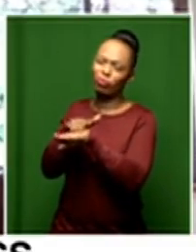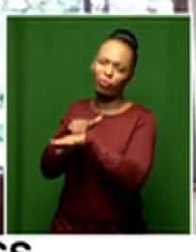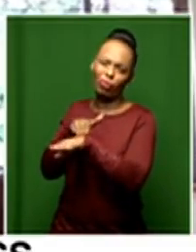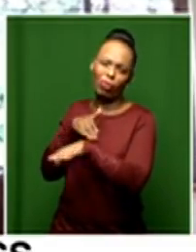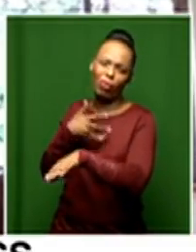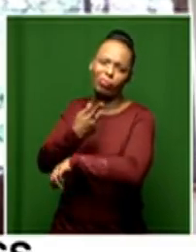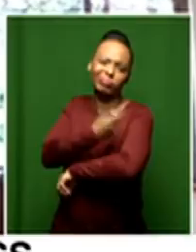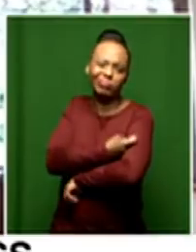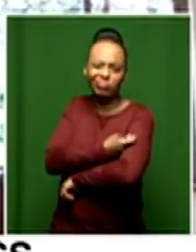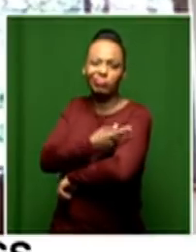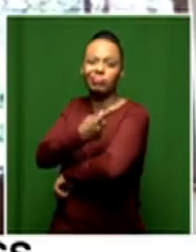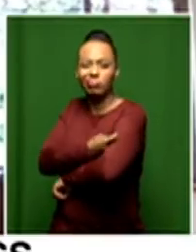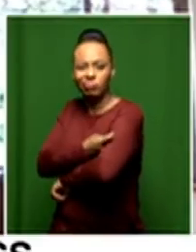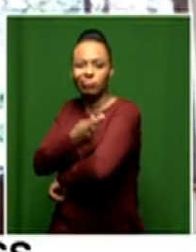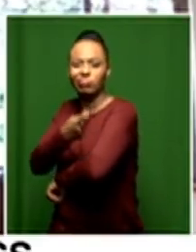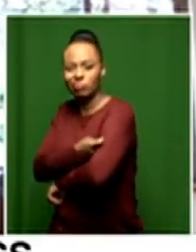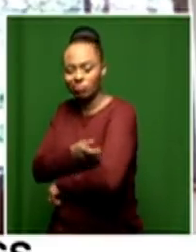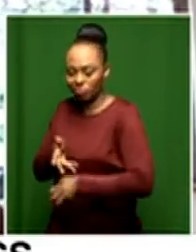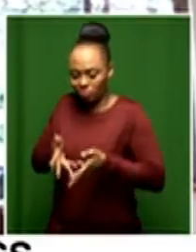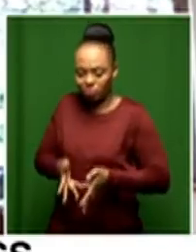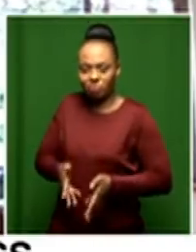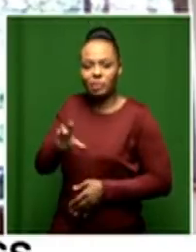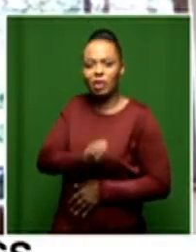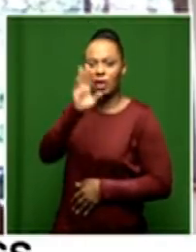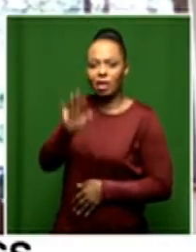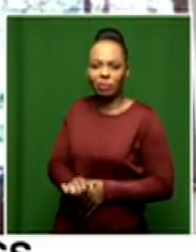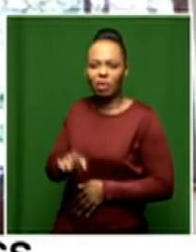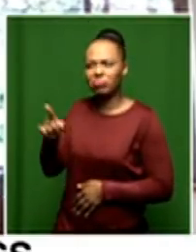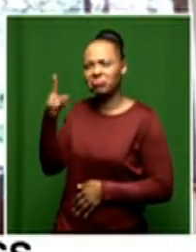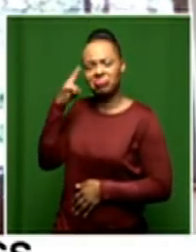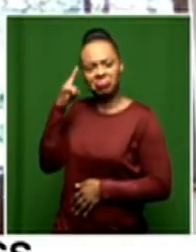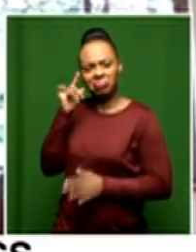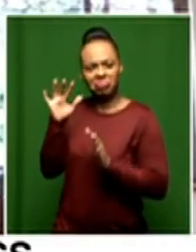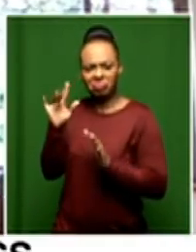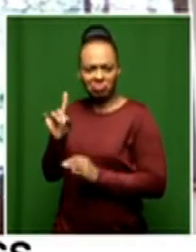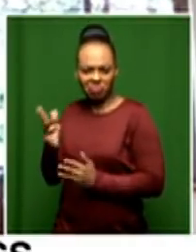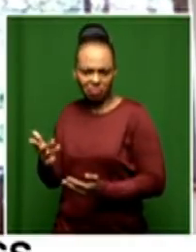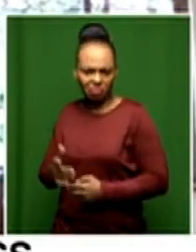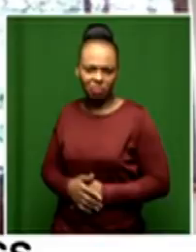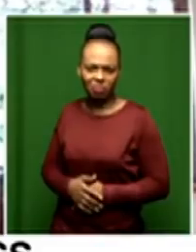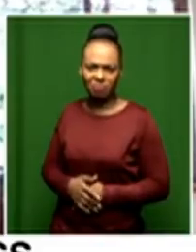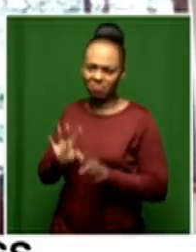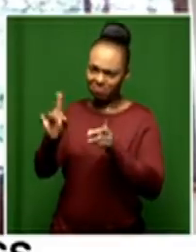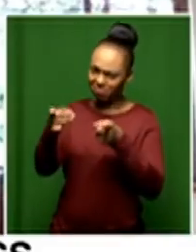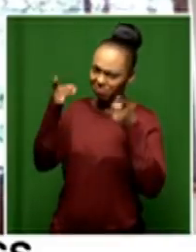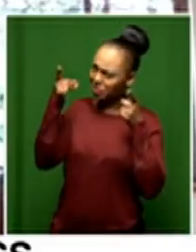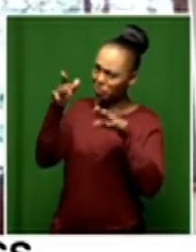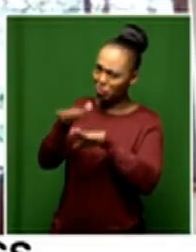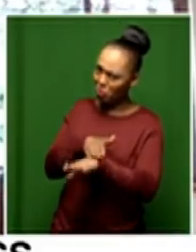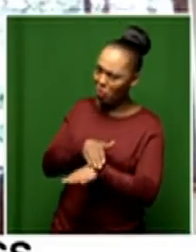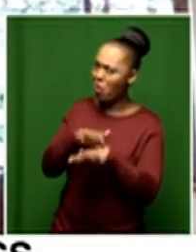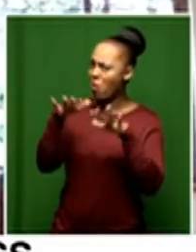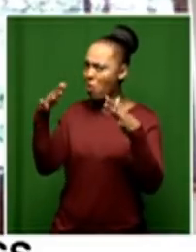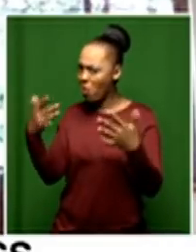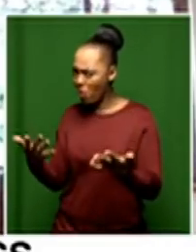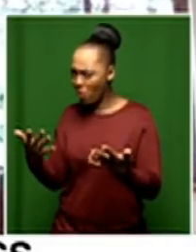of the vaccination process here in South Africa. Let's get your views on all of this. I mean, is it dangerously slow, or is this what